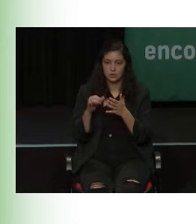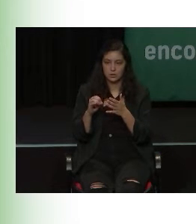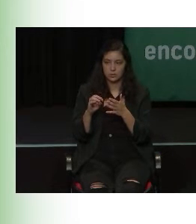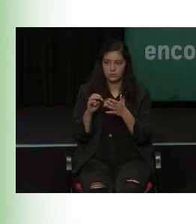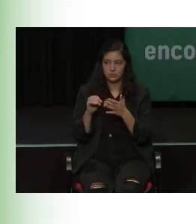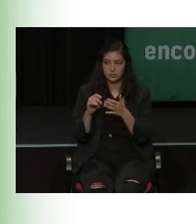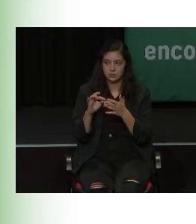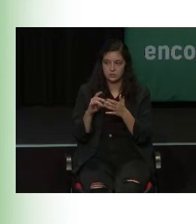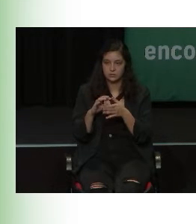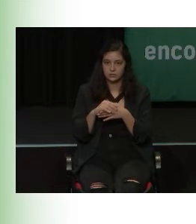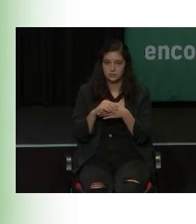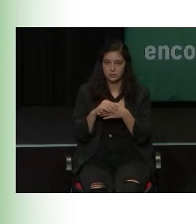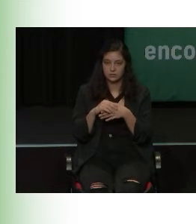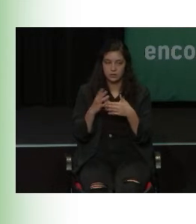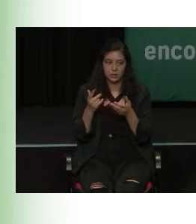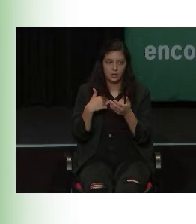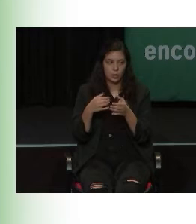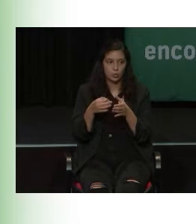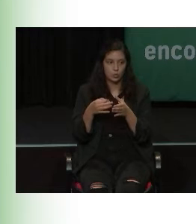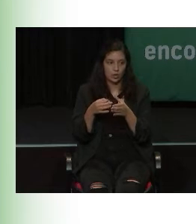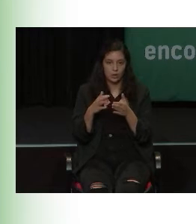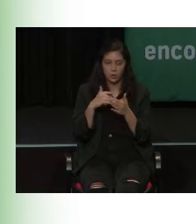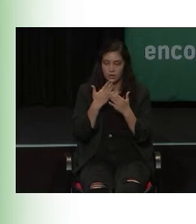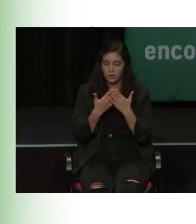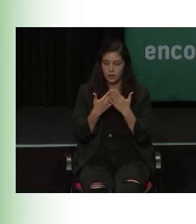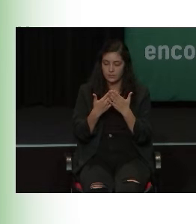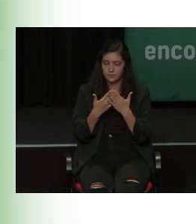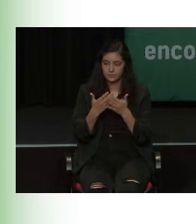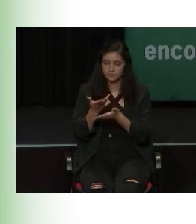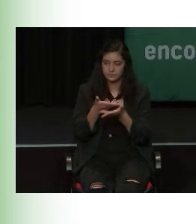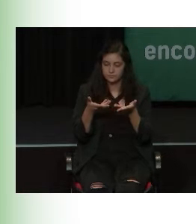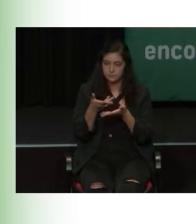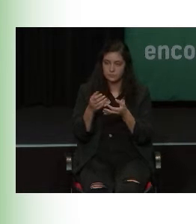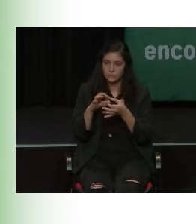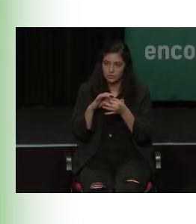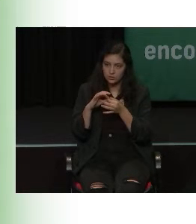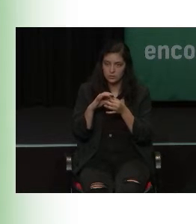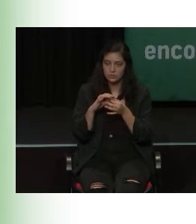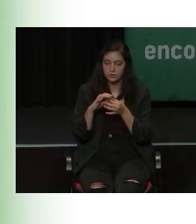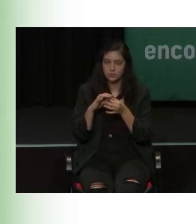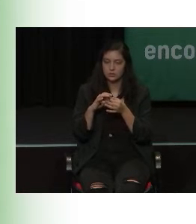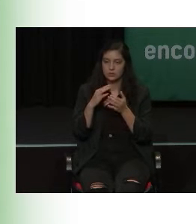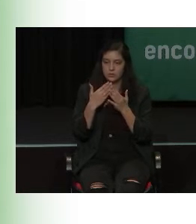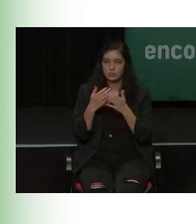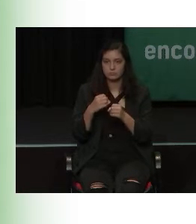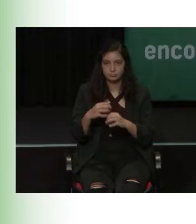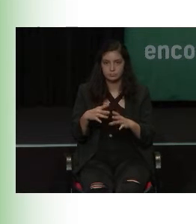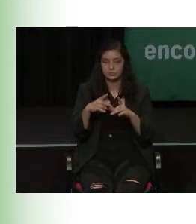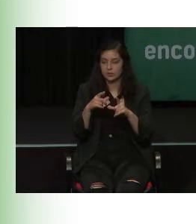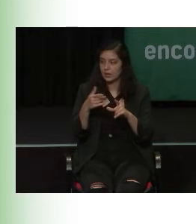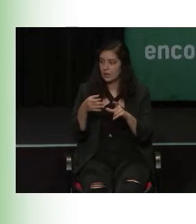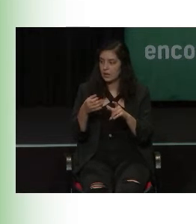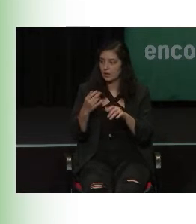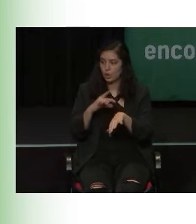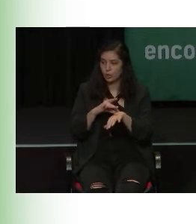So this molecule is able to interfere with the ability of Pseudomonas aeruginosa pathogen